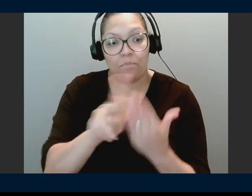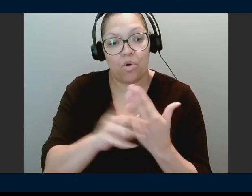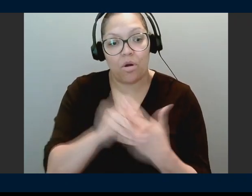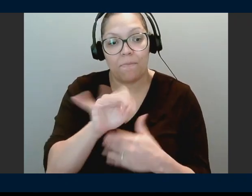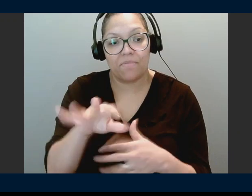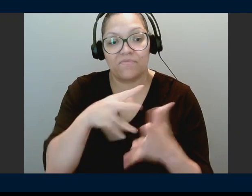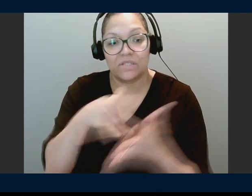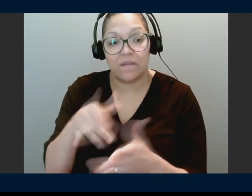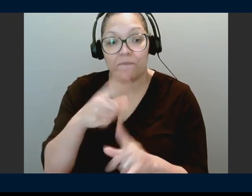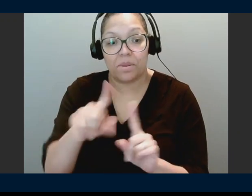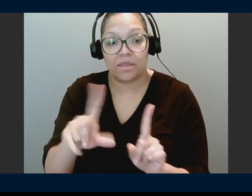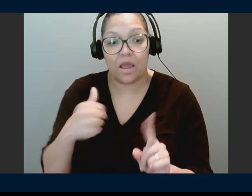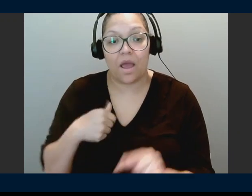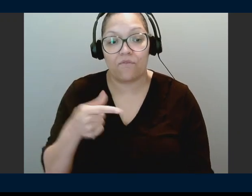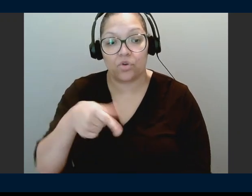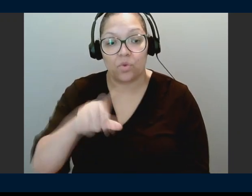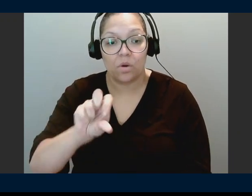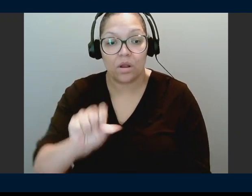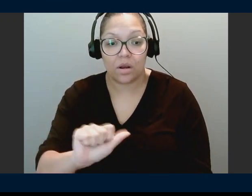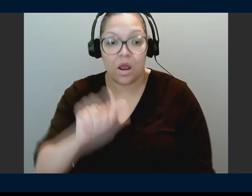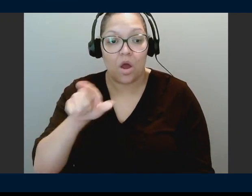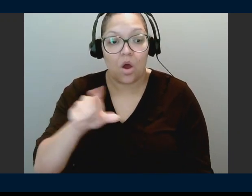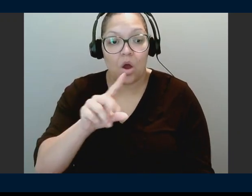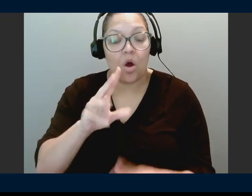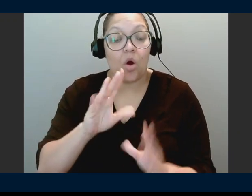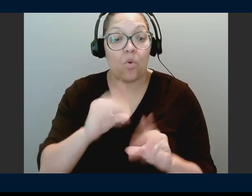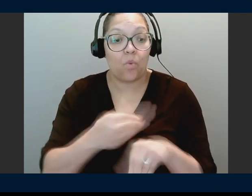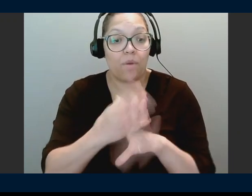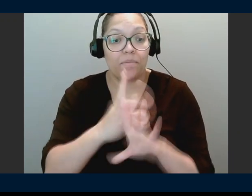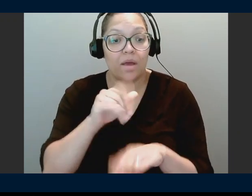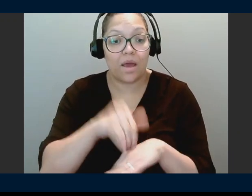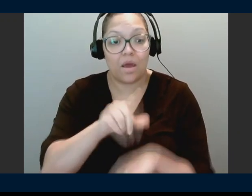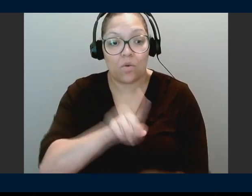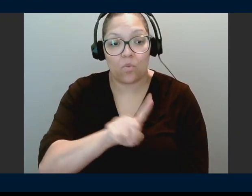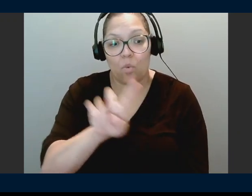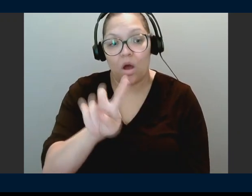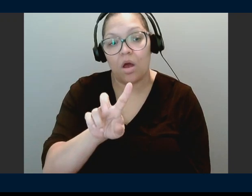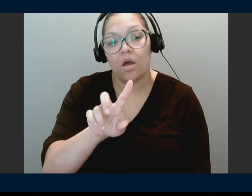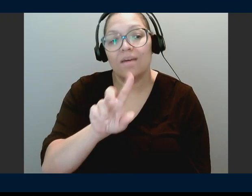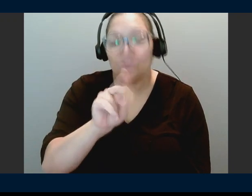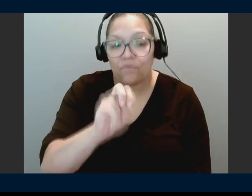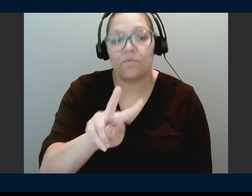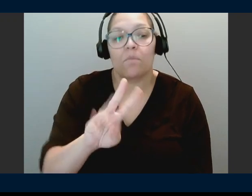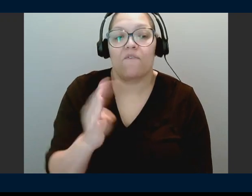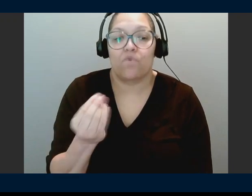application Q&A webinar that will be taking place on Thursday, November 14th at 1 p.m. Central for both of these programs.